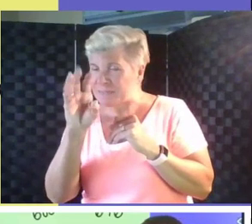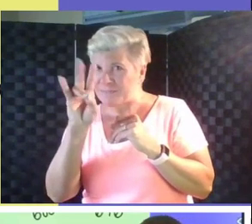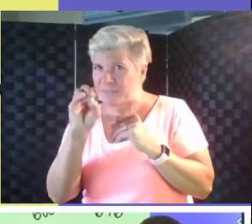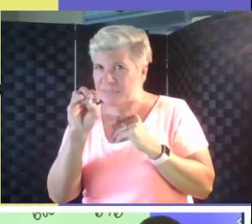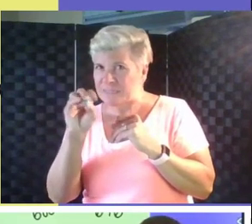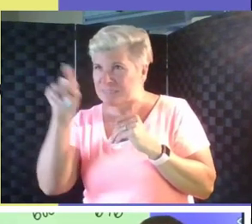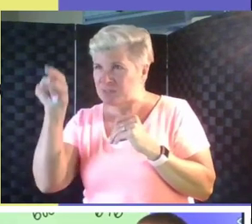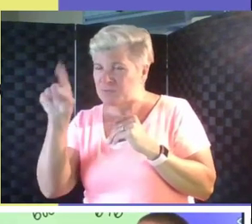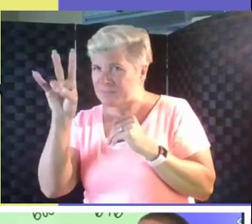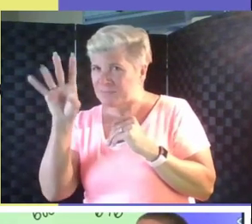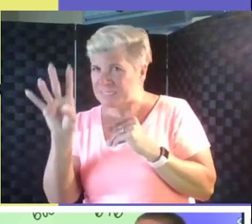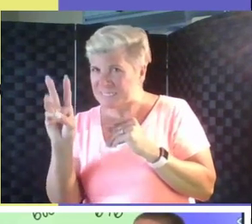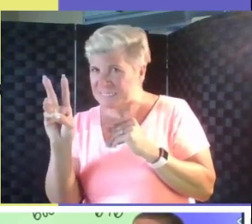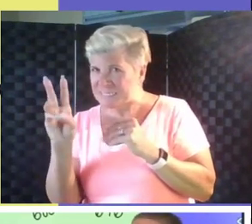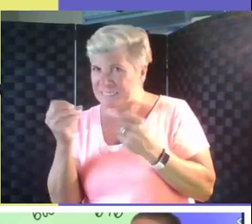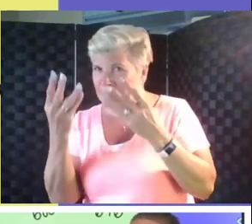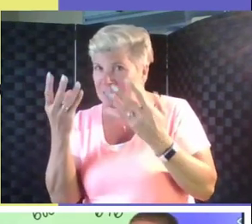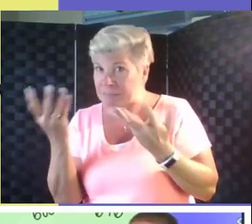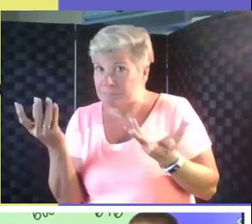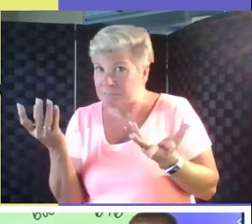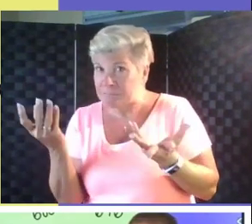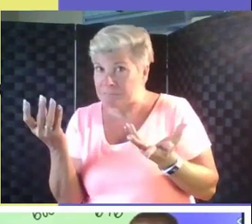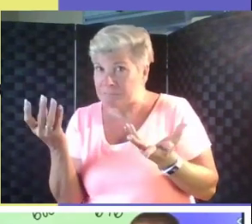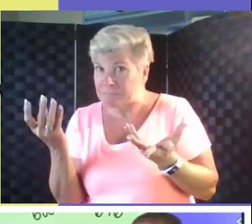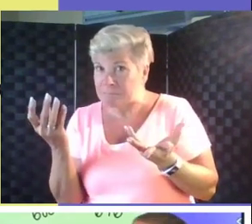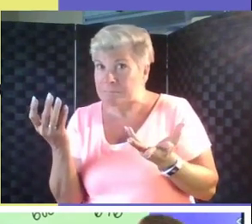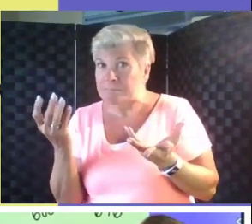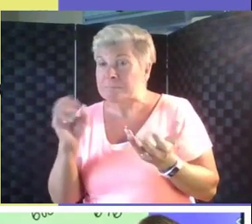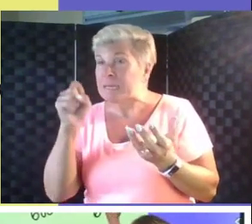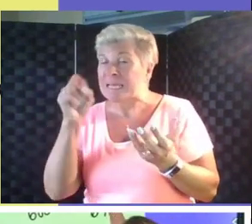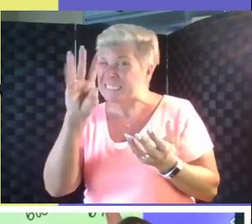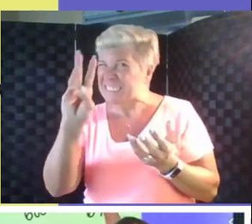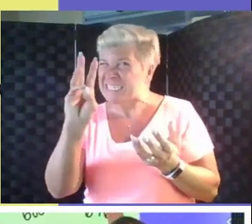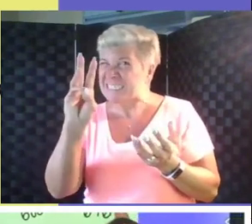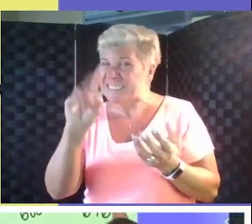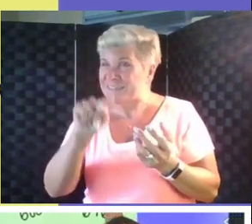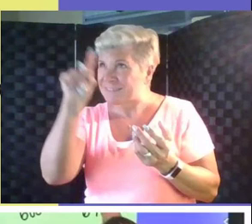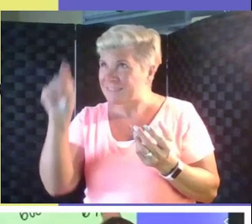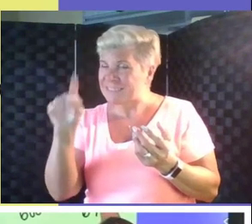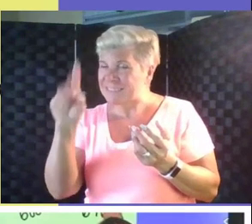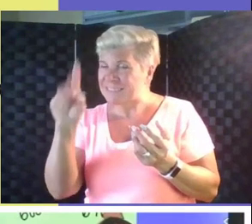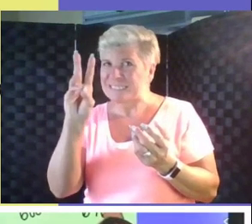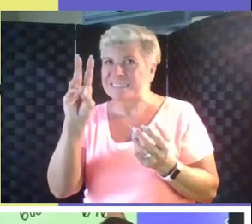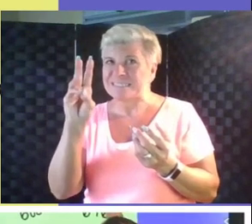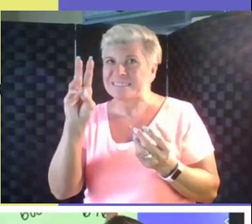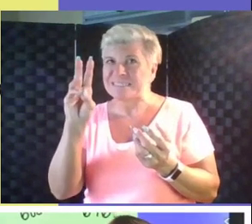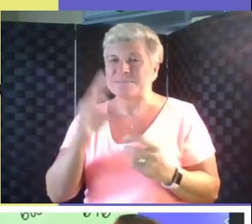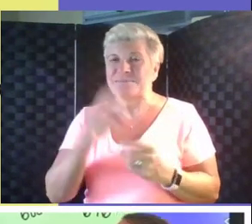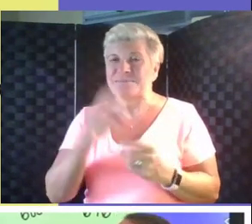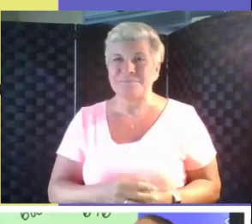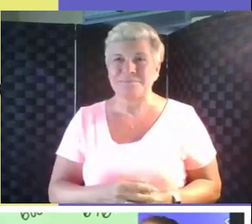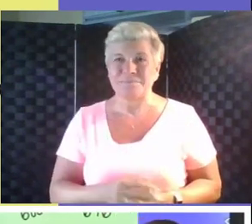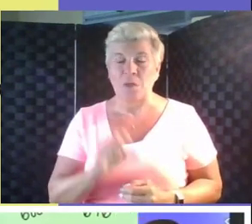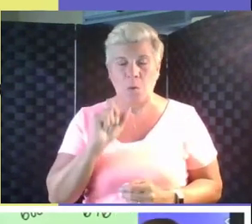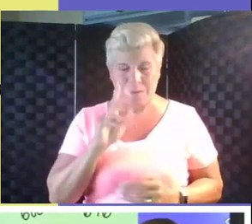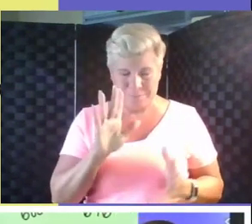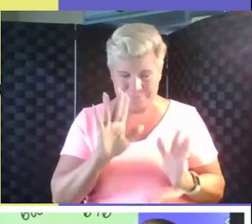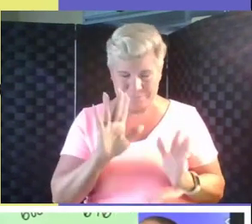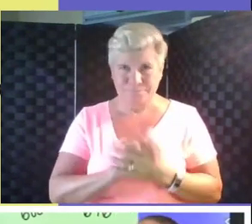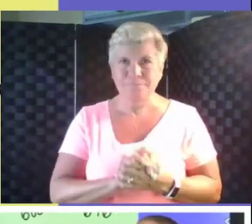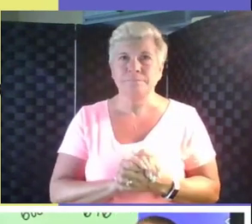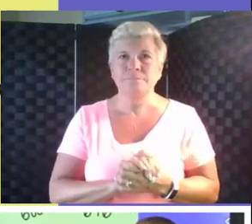to 676. How many am I jumping? Yeah, just a little hop here to 6.